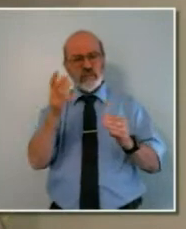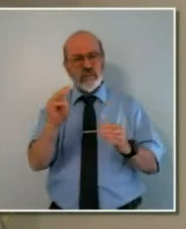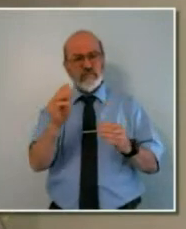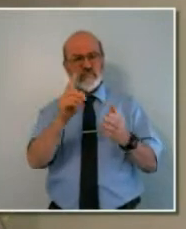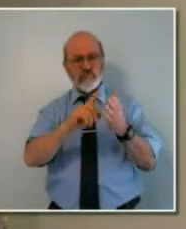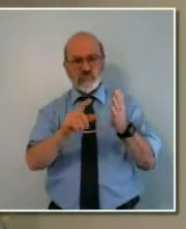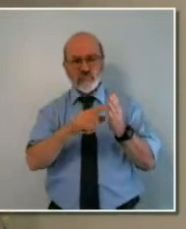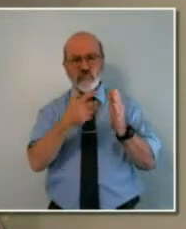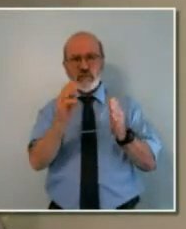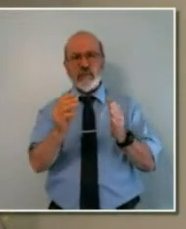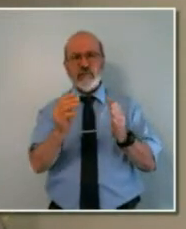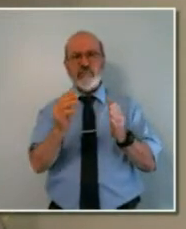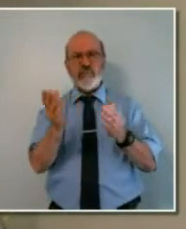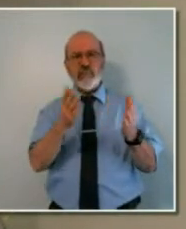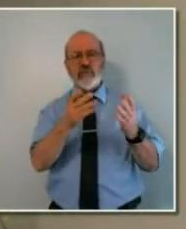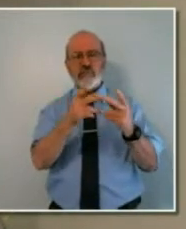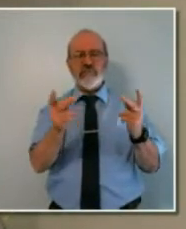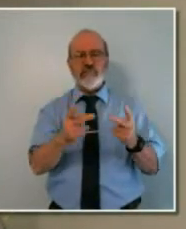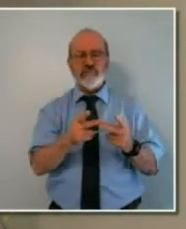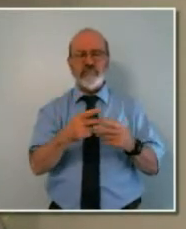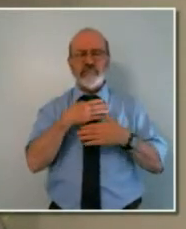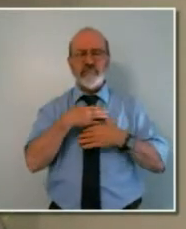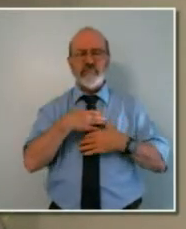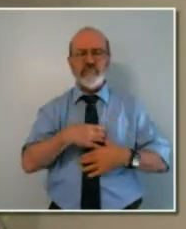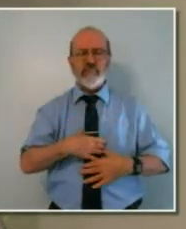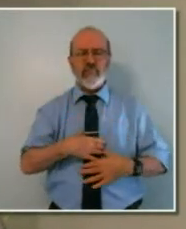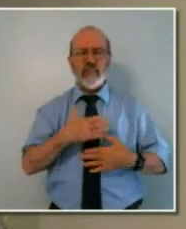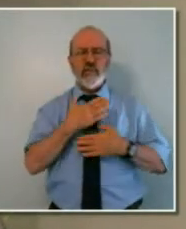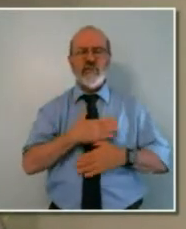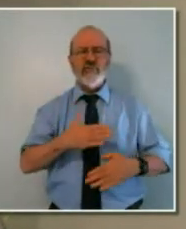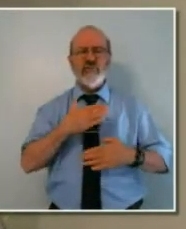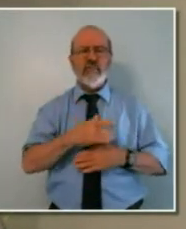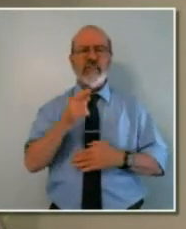and you'll bring them to the place where they desire to please you.